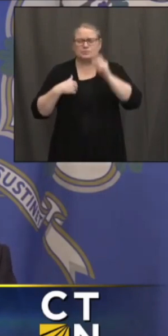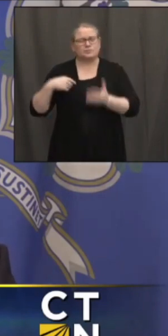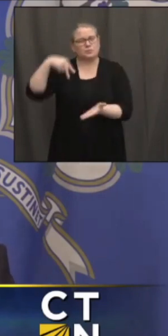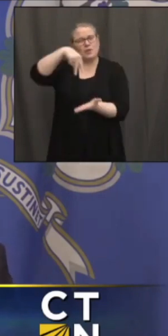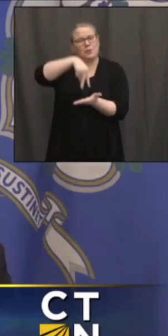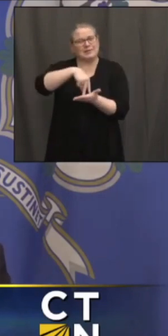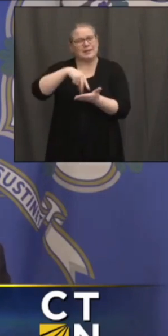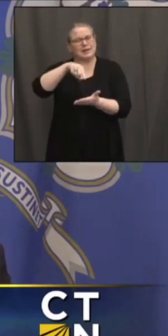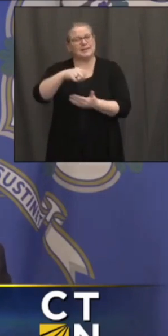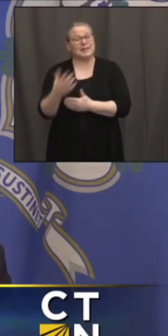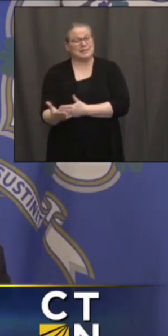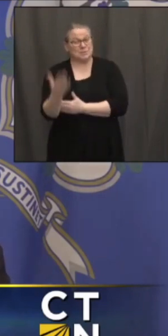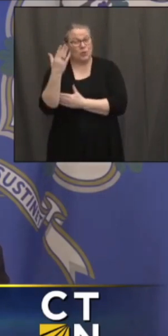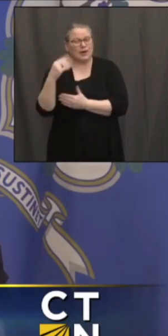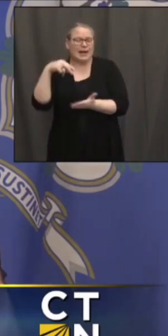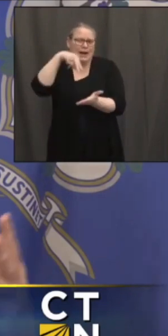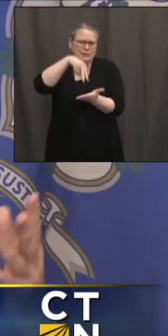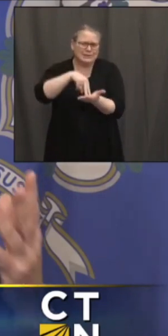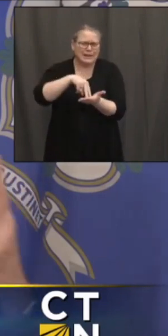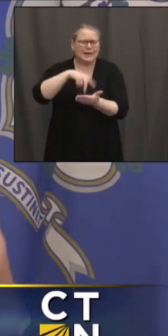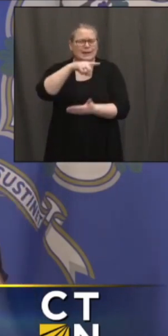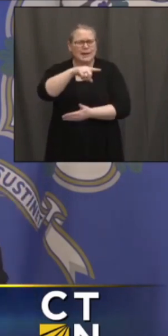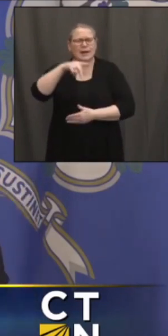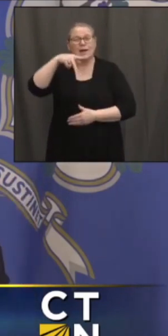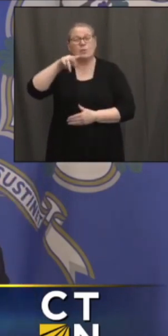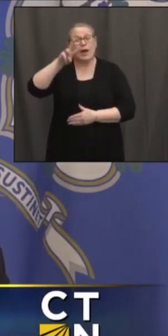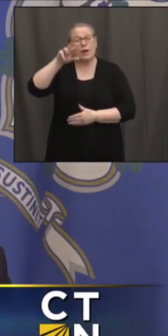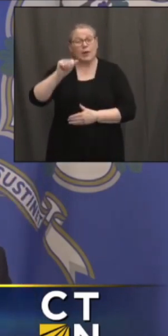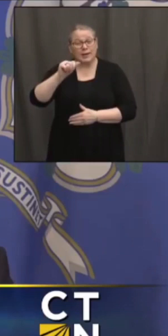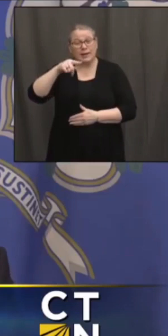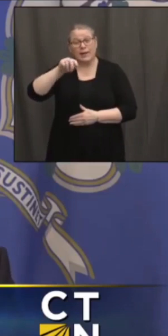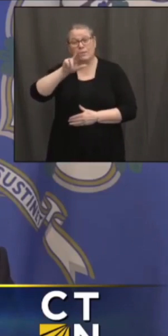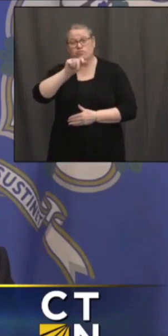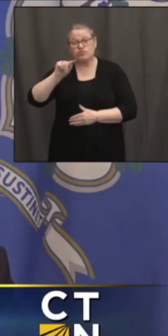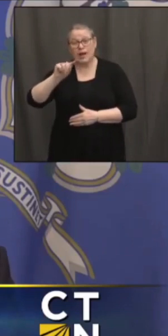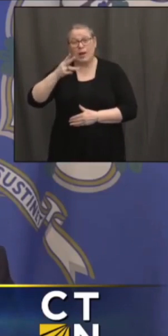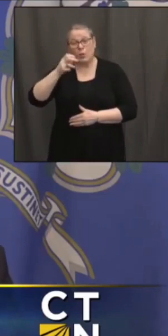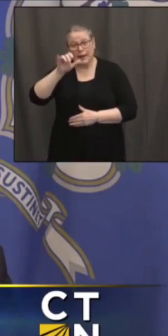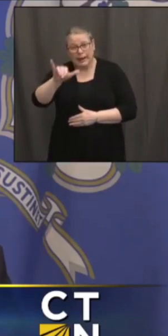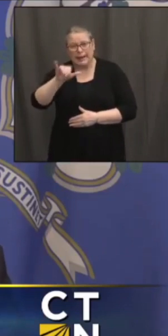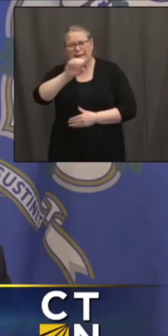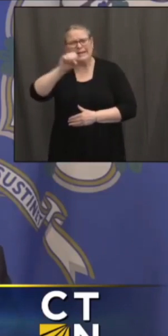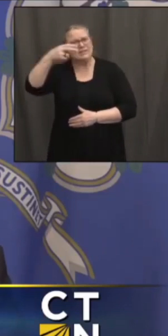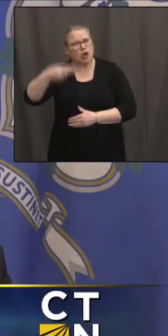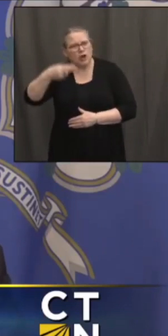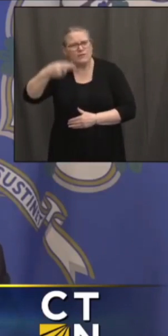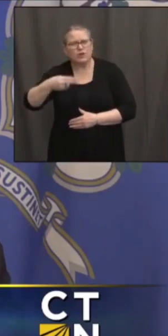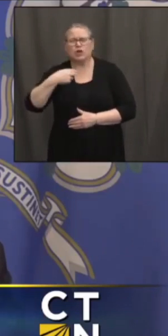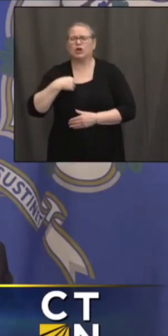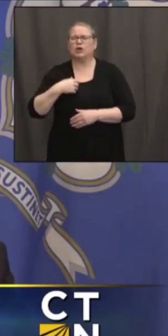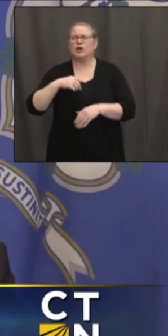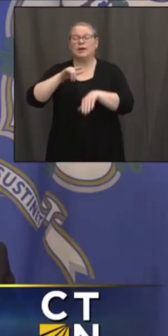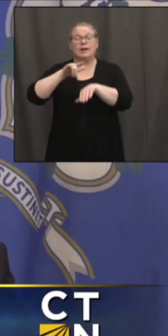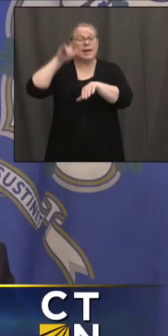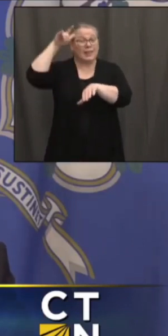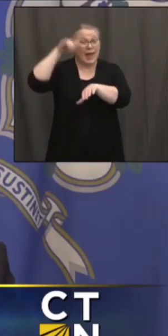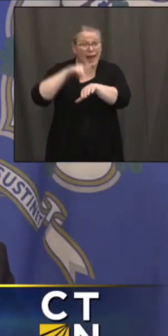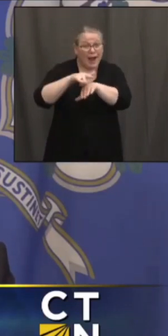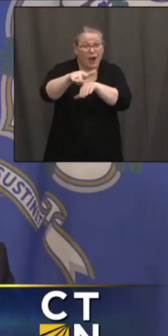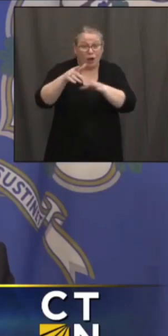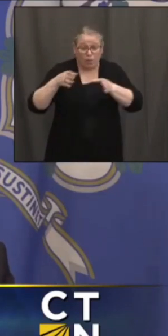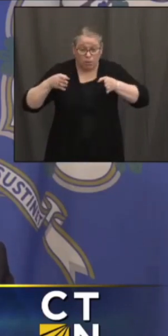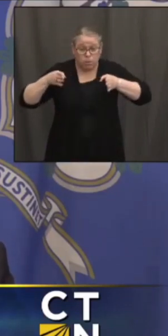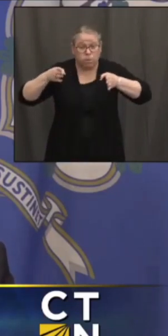saw Rensselaer Field behind us, I saw those cars lined up. I see how charged up everybody was with the opportunity to get